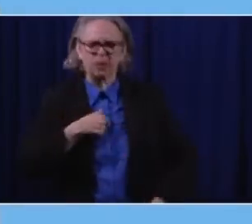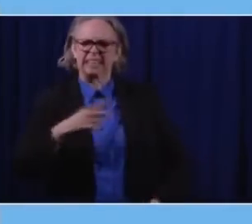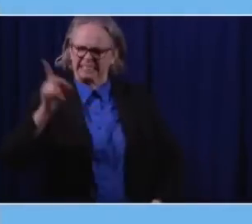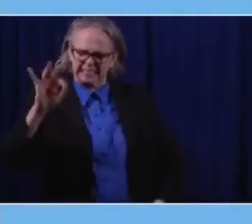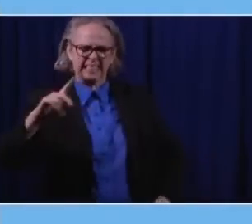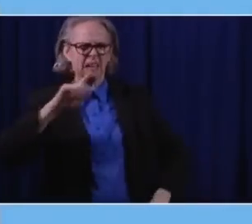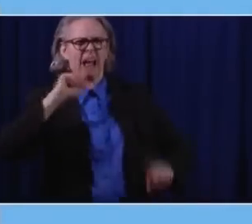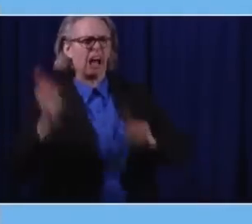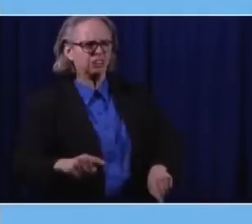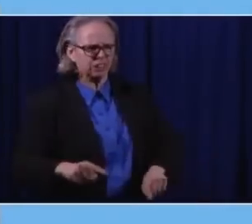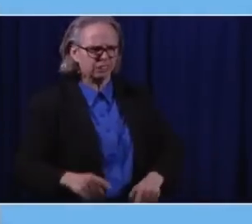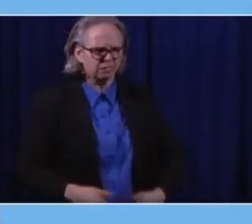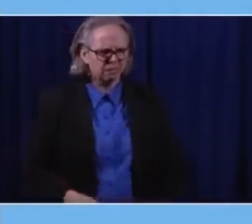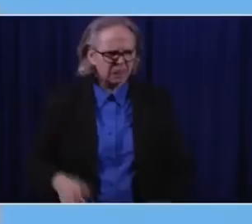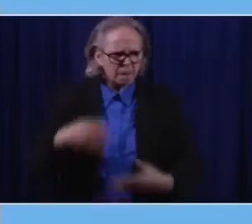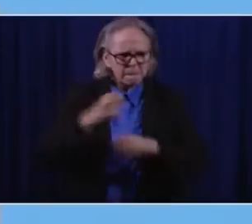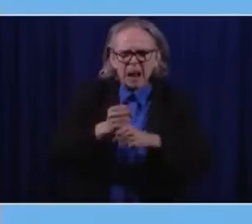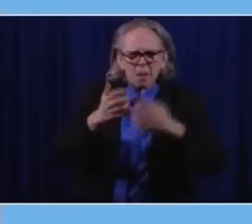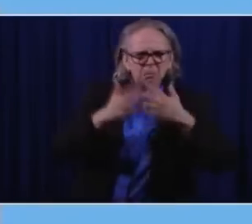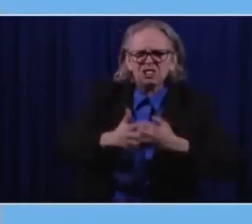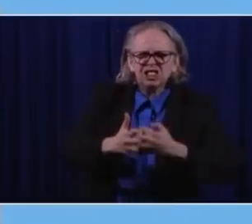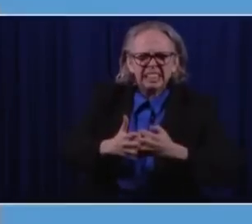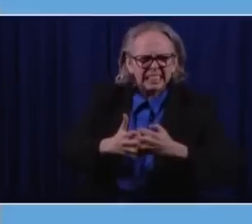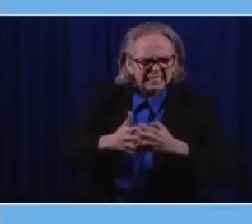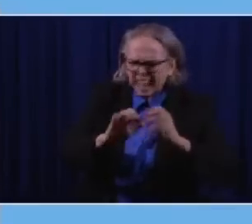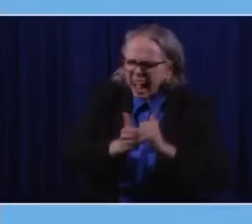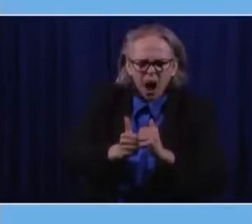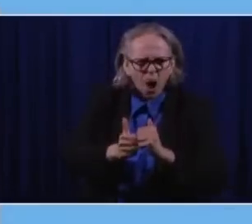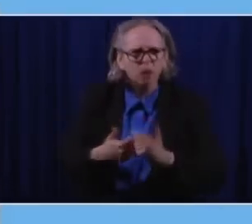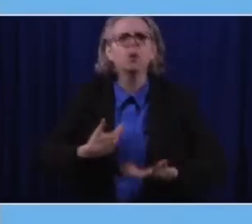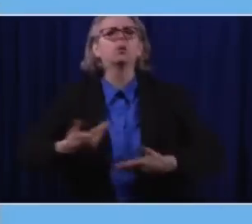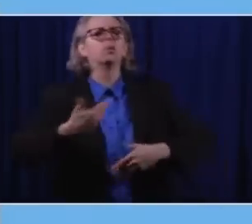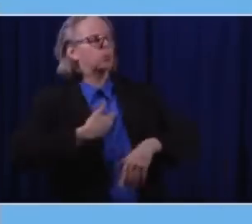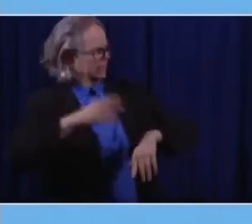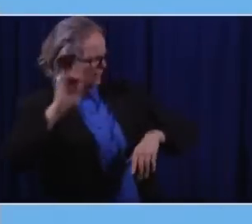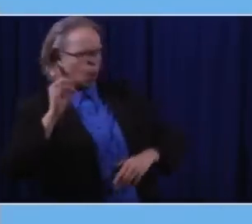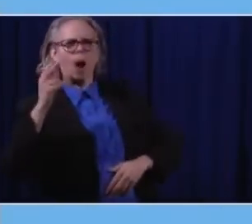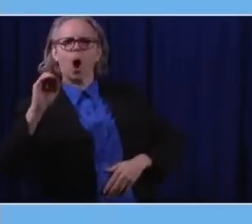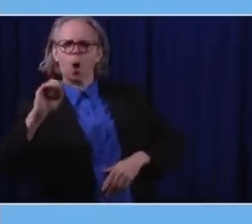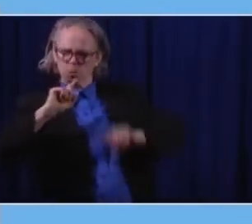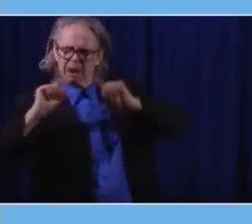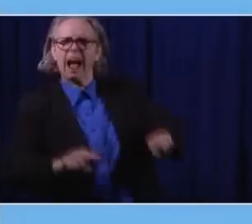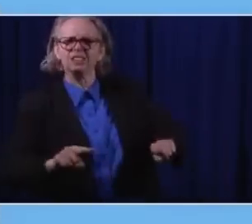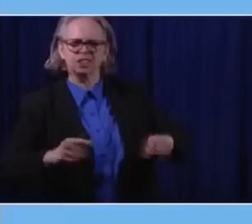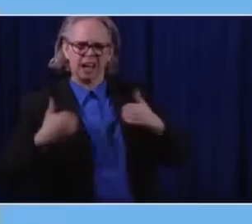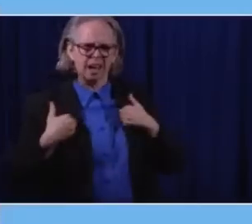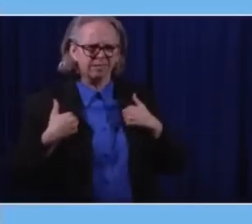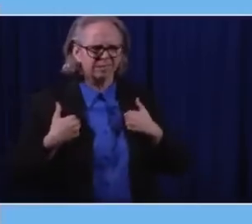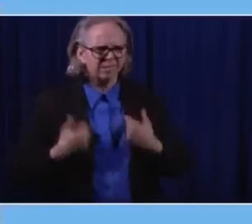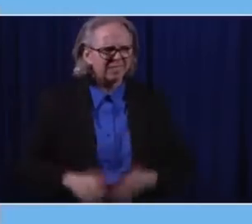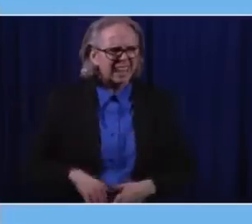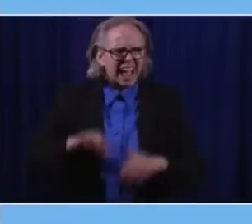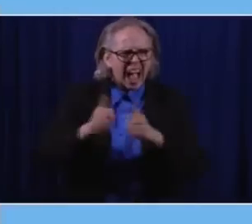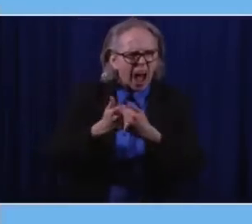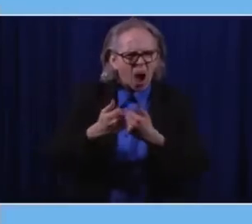for. How do you start a movement? Make peace, honor rock and roll, come back